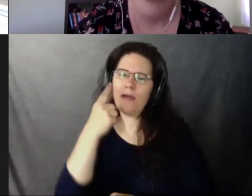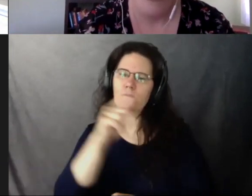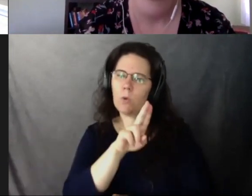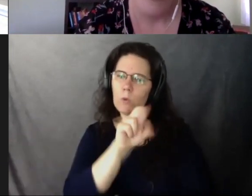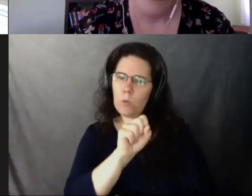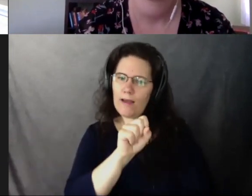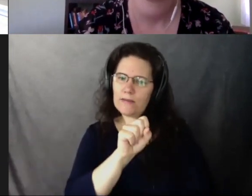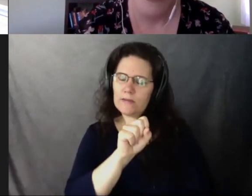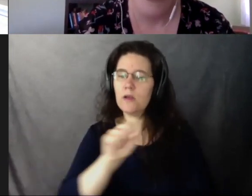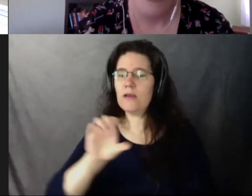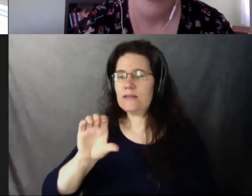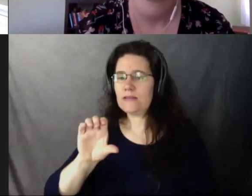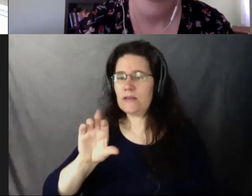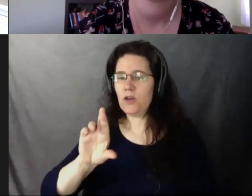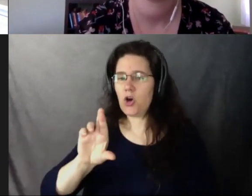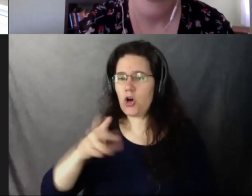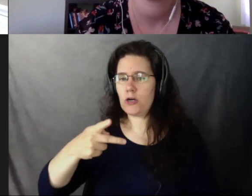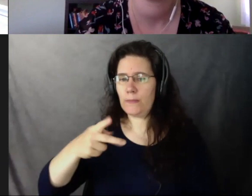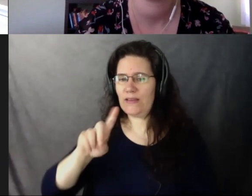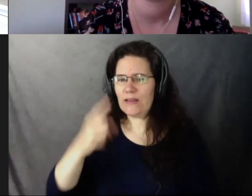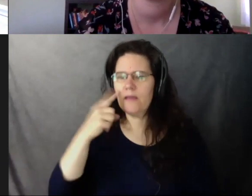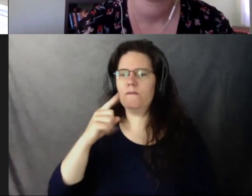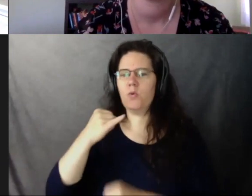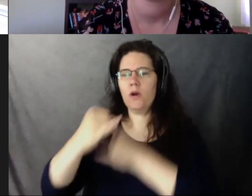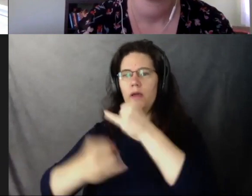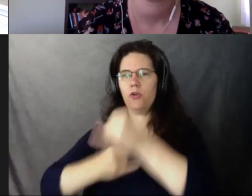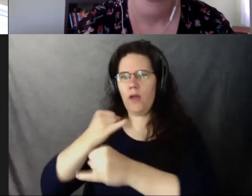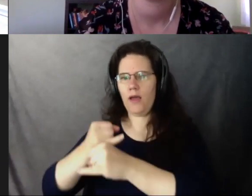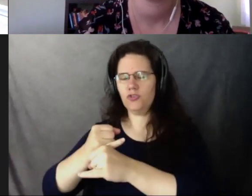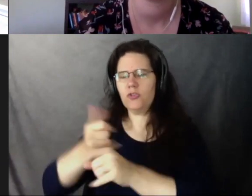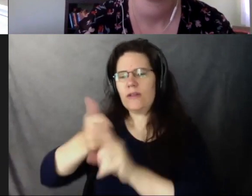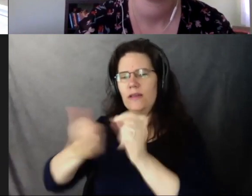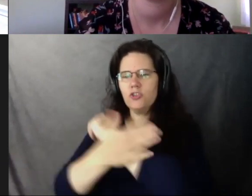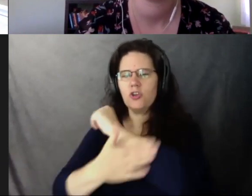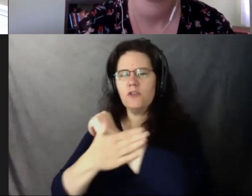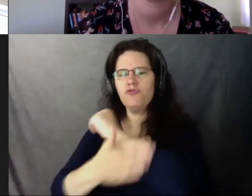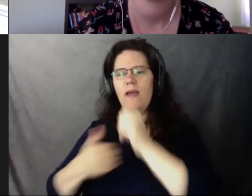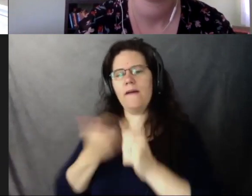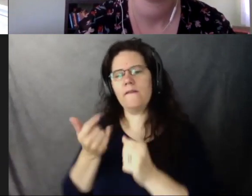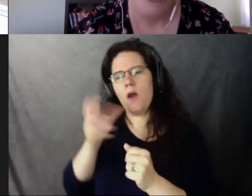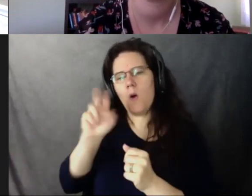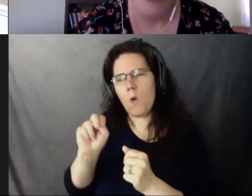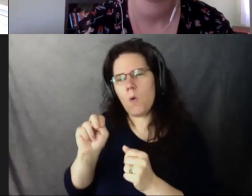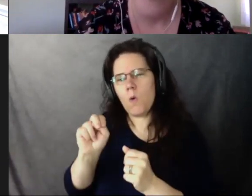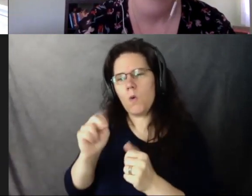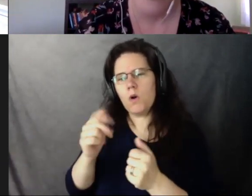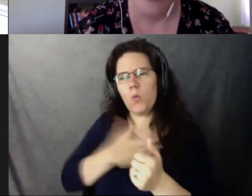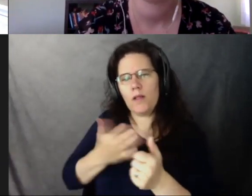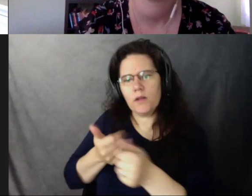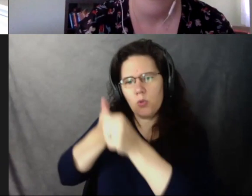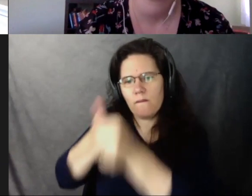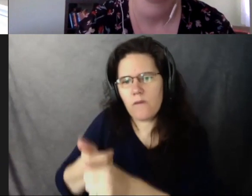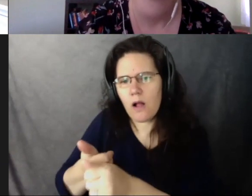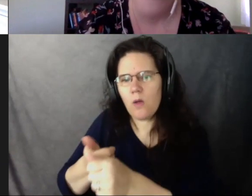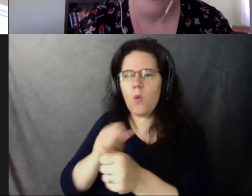you're basically just getting an understanding of what disability rights looks like in your